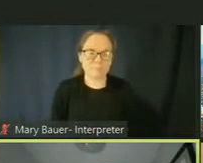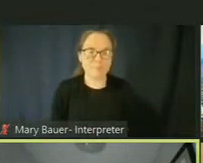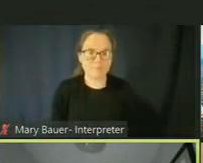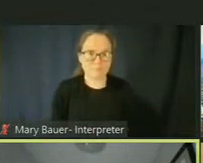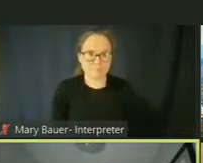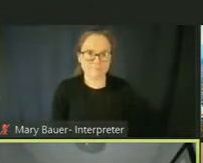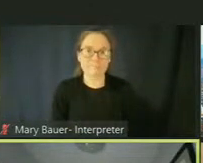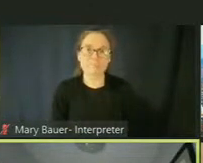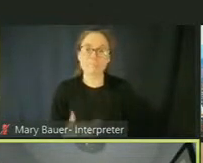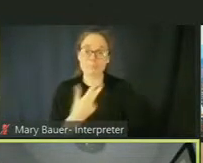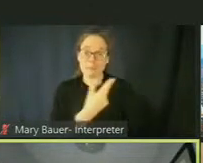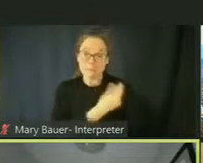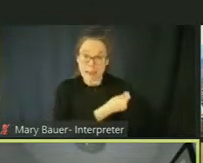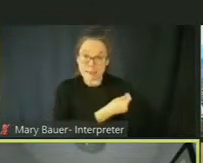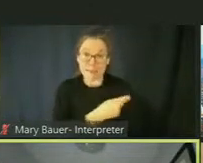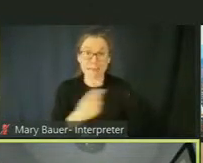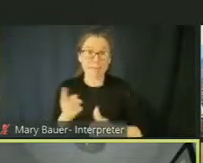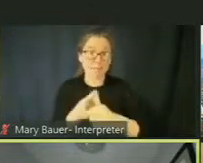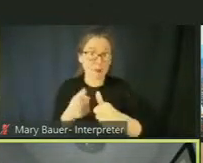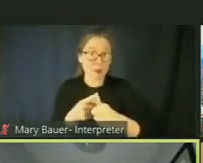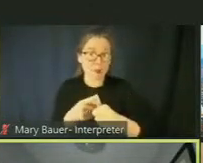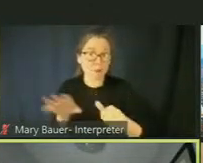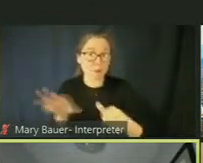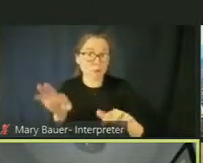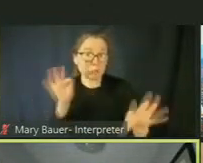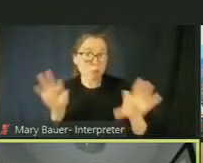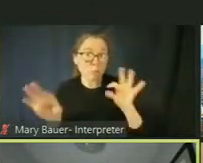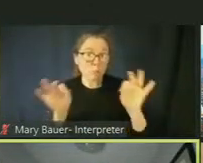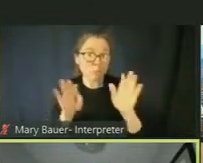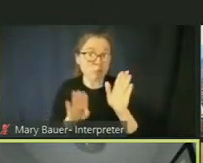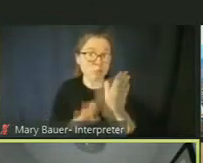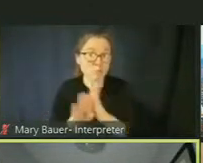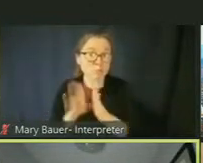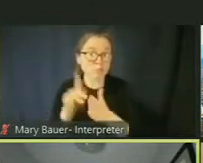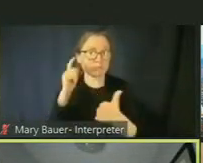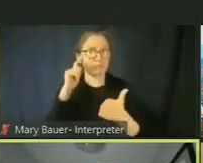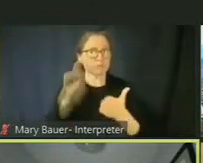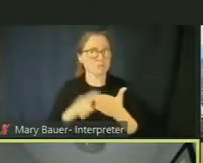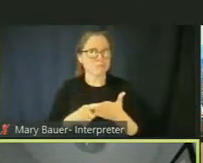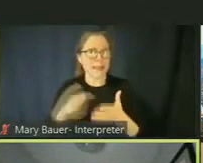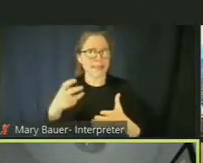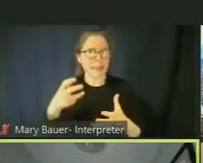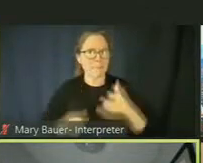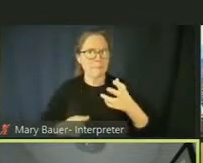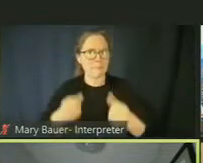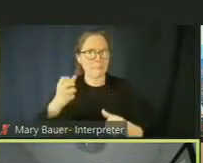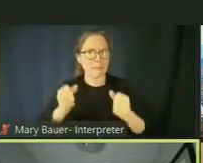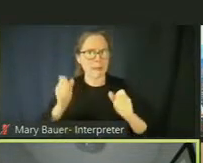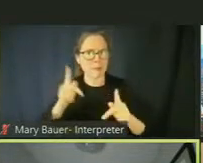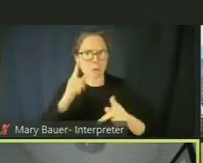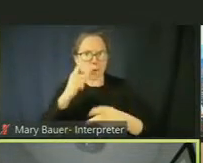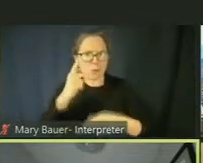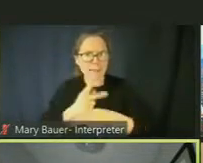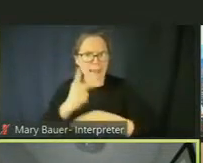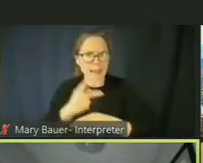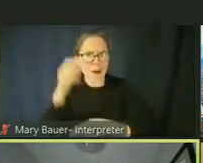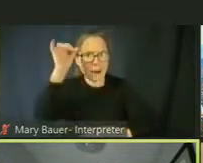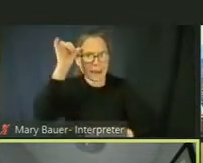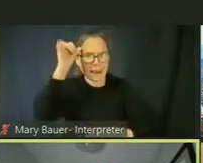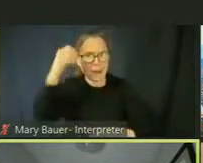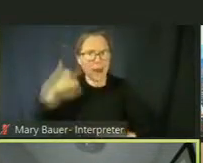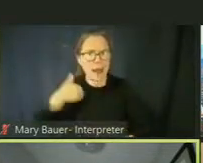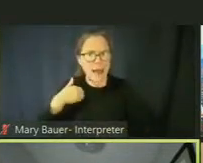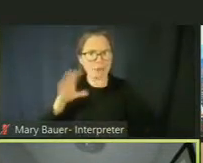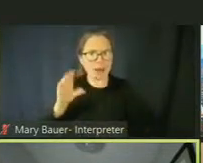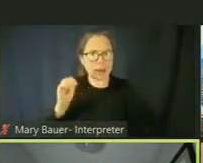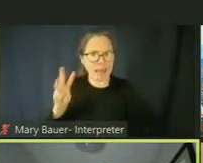When vaccines were first discovered, it was noted that the milkmaids caring for cows that got cowpox were often quite